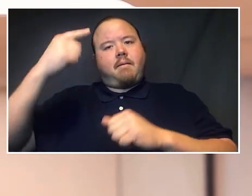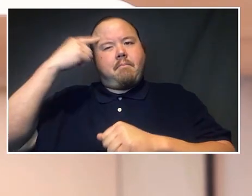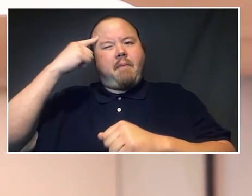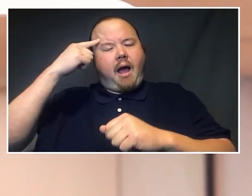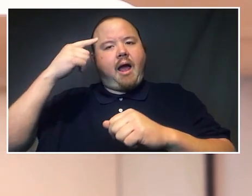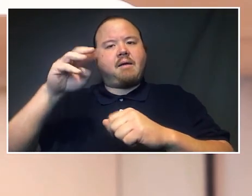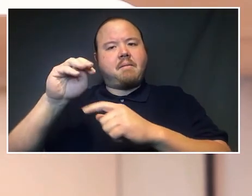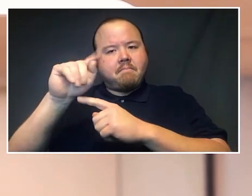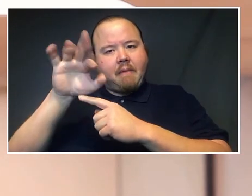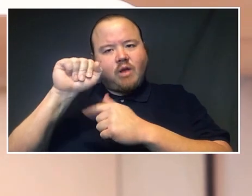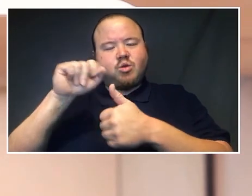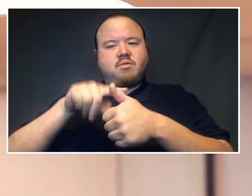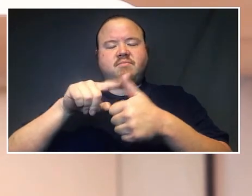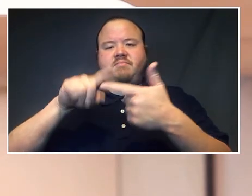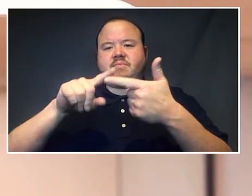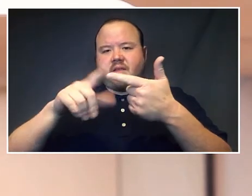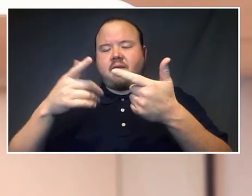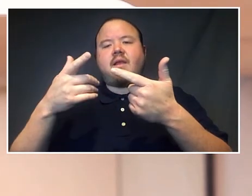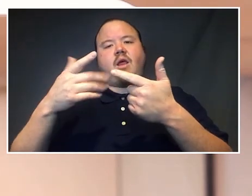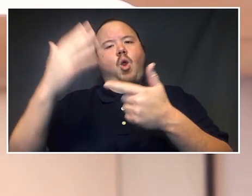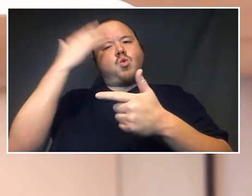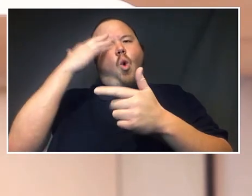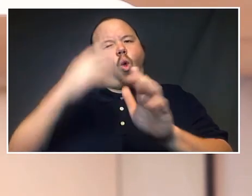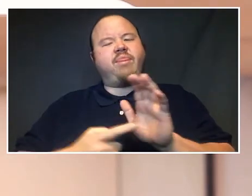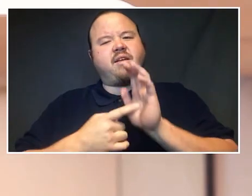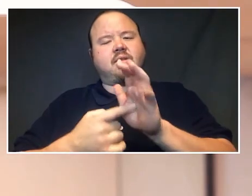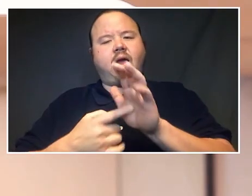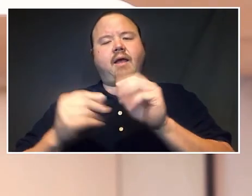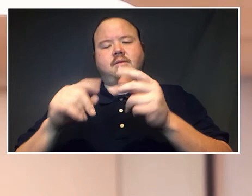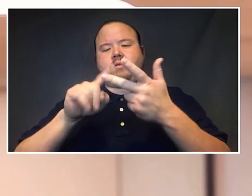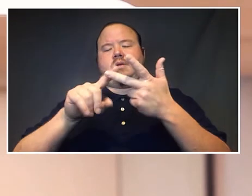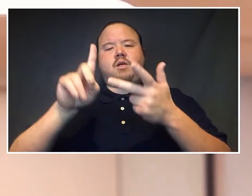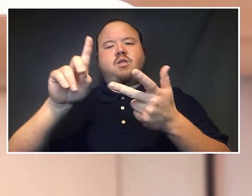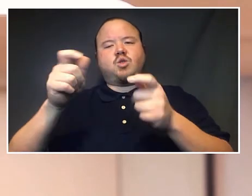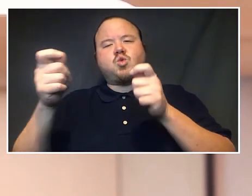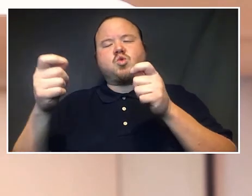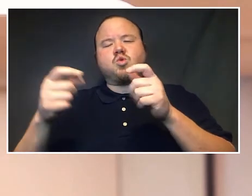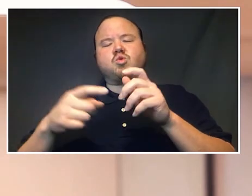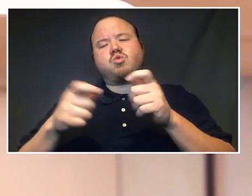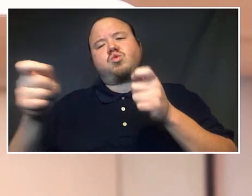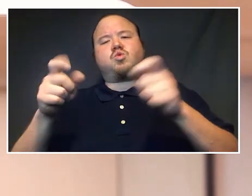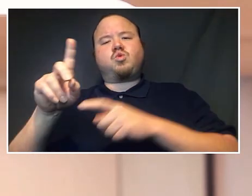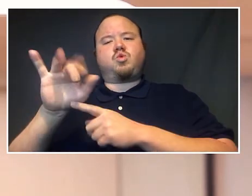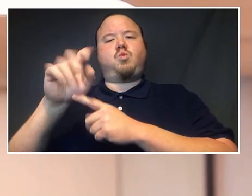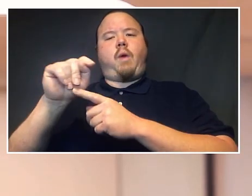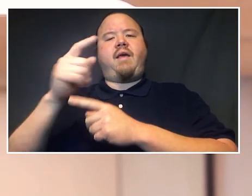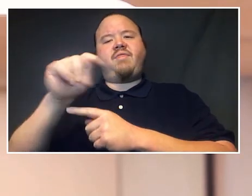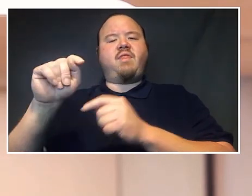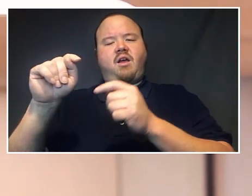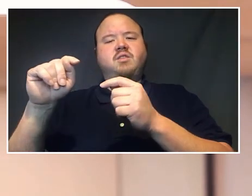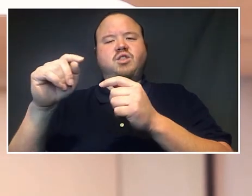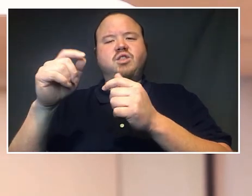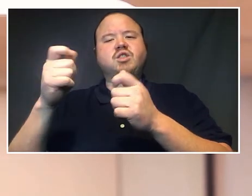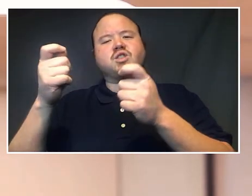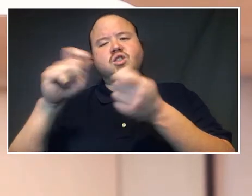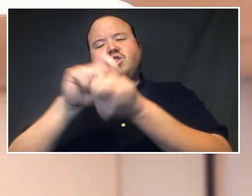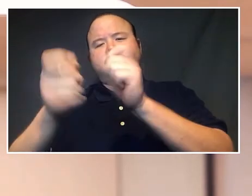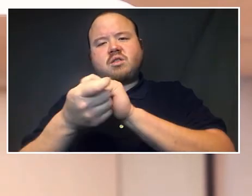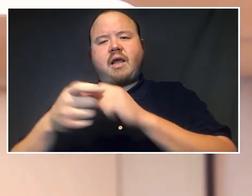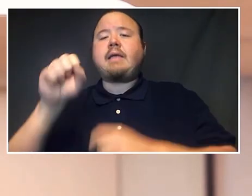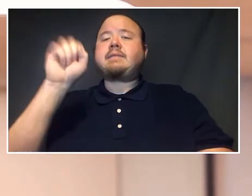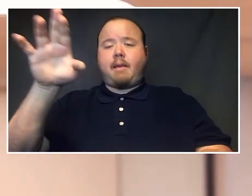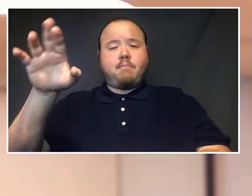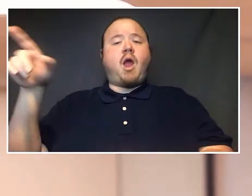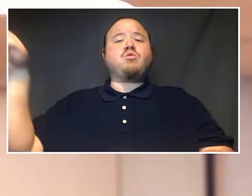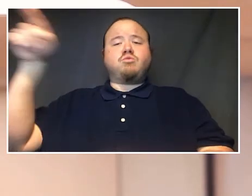and Directing Change. In 2019, the Directing Change local event, which was co-sponsored with San Bernardino Department of Behavioral Health,